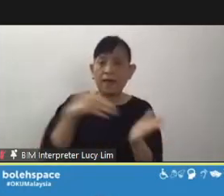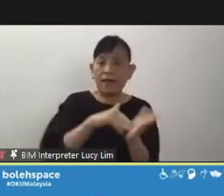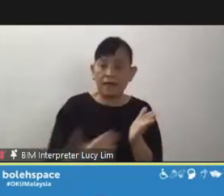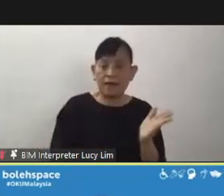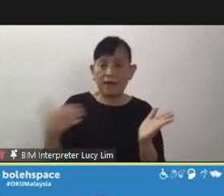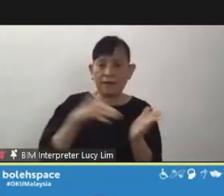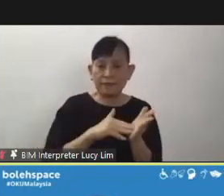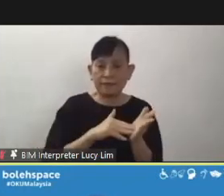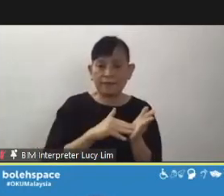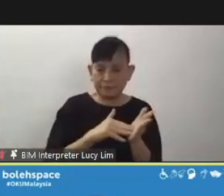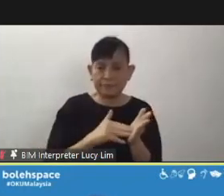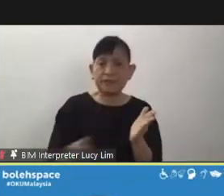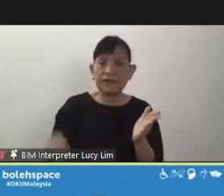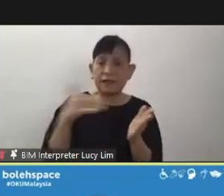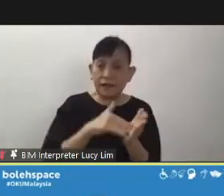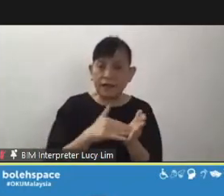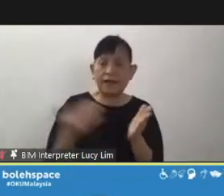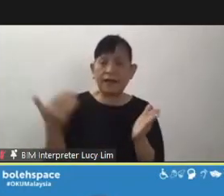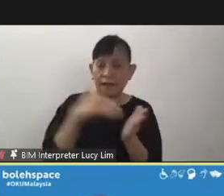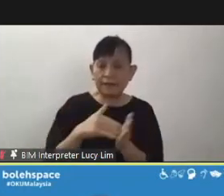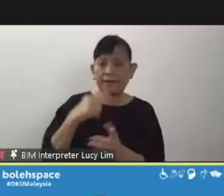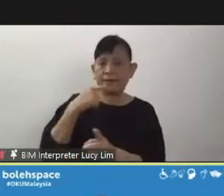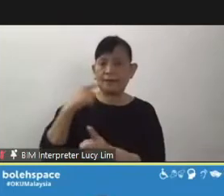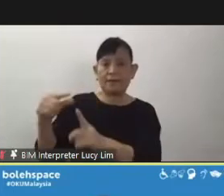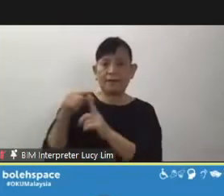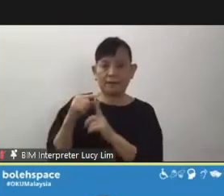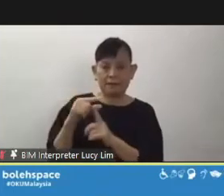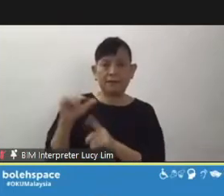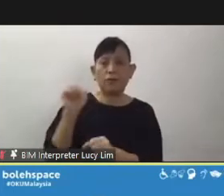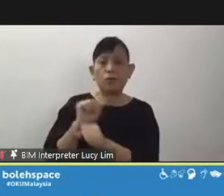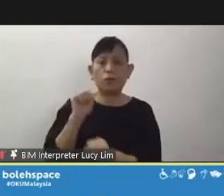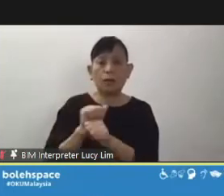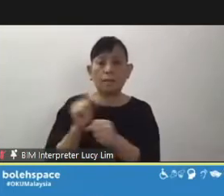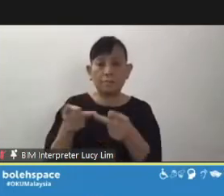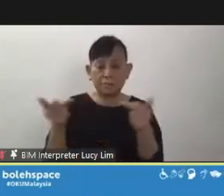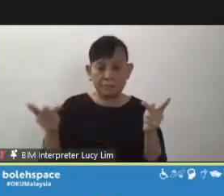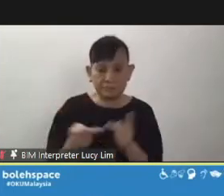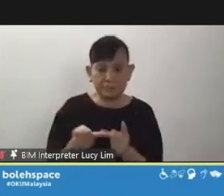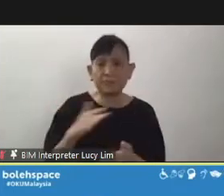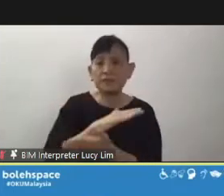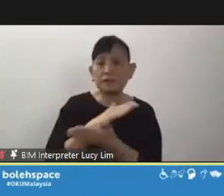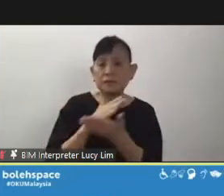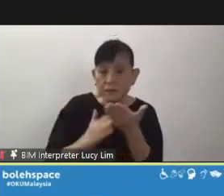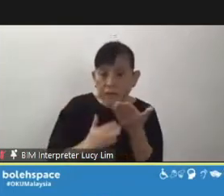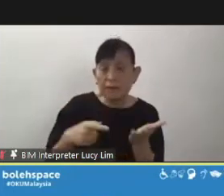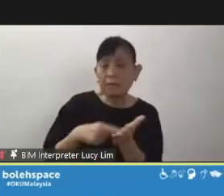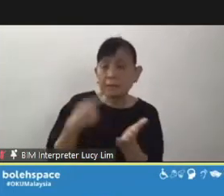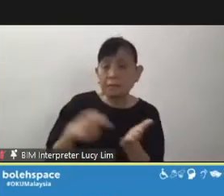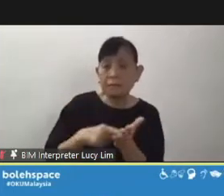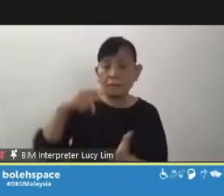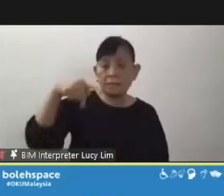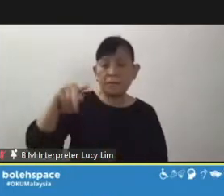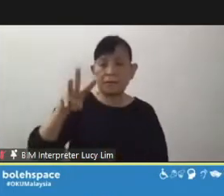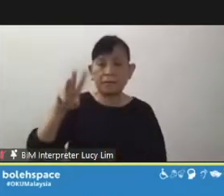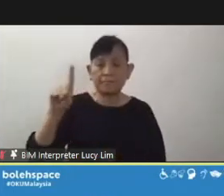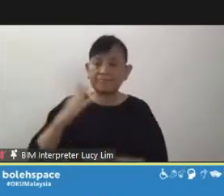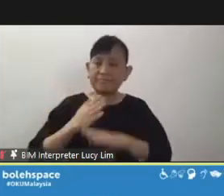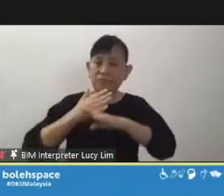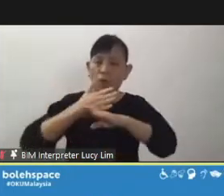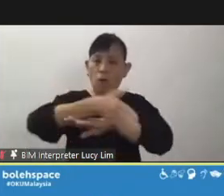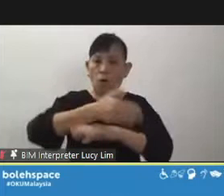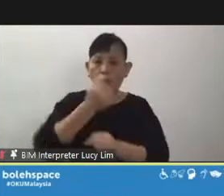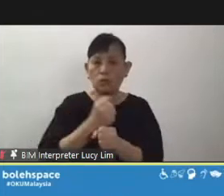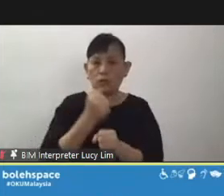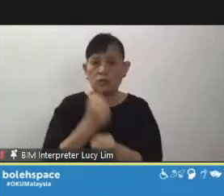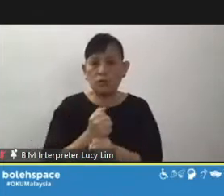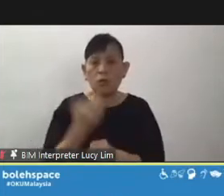means repeated negative actions at workplace. Okay, sometimes PWD have to be overworked. Why?